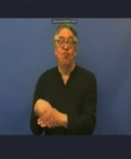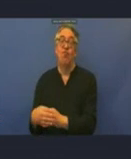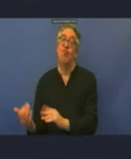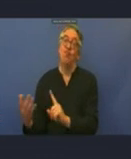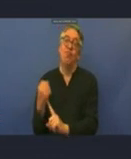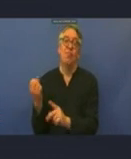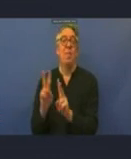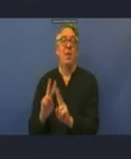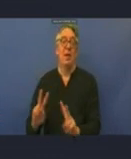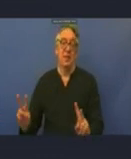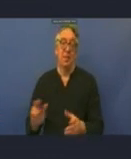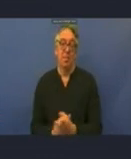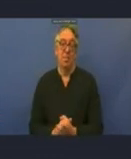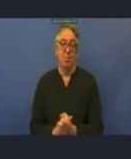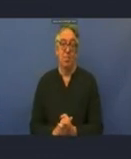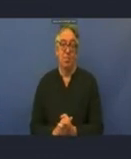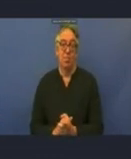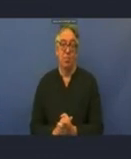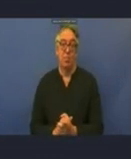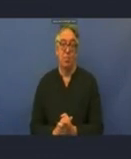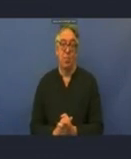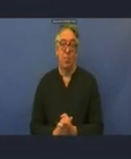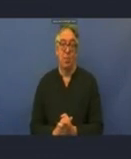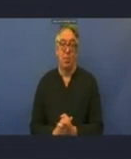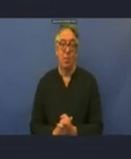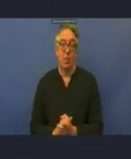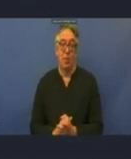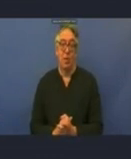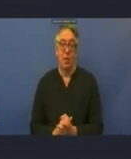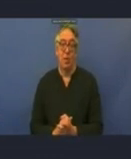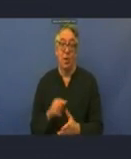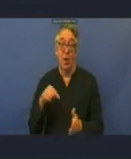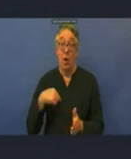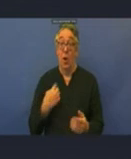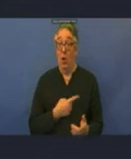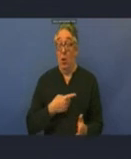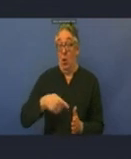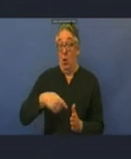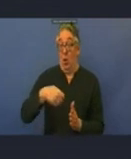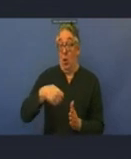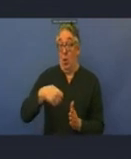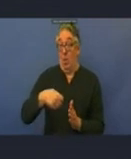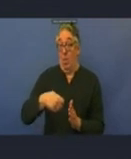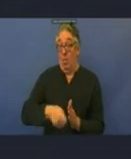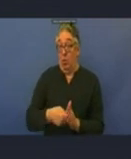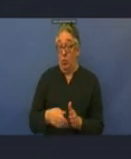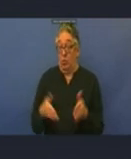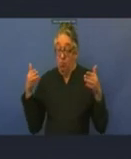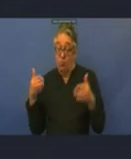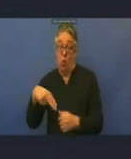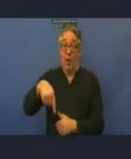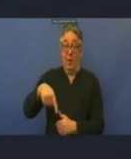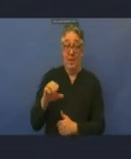The action is primarily targeting associations, NGOs, and more generally,